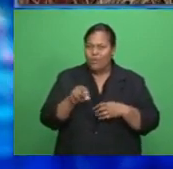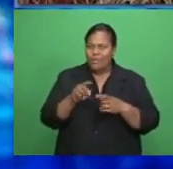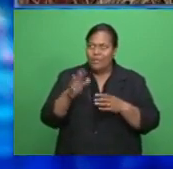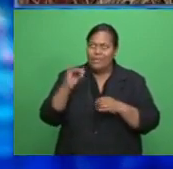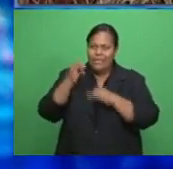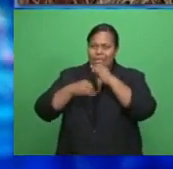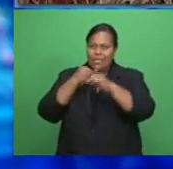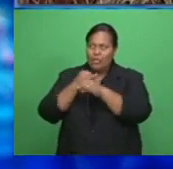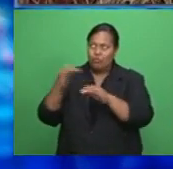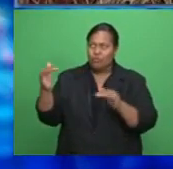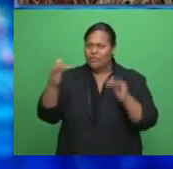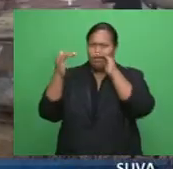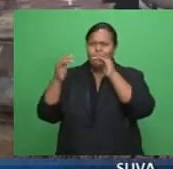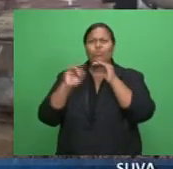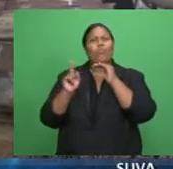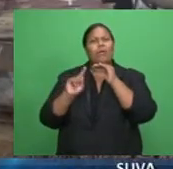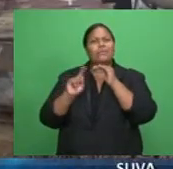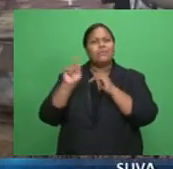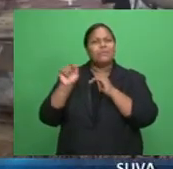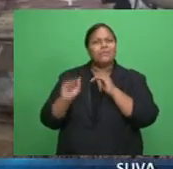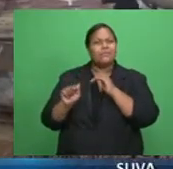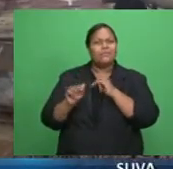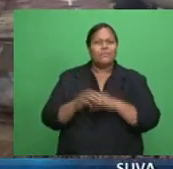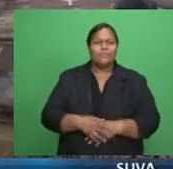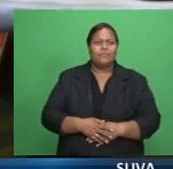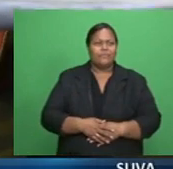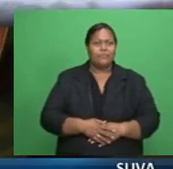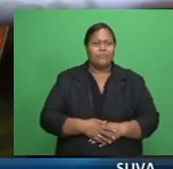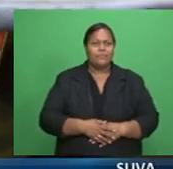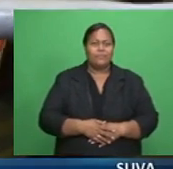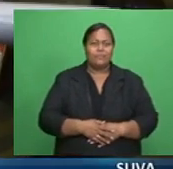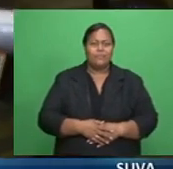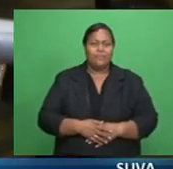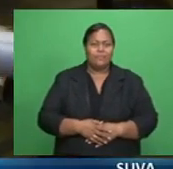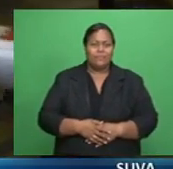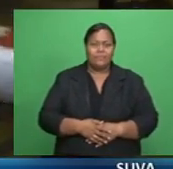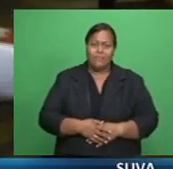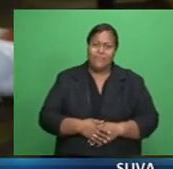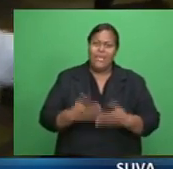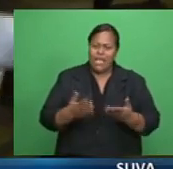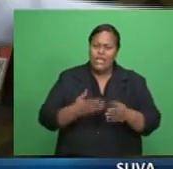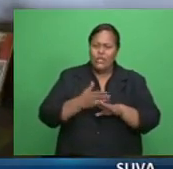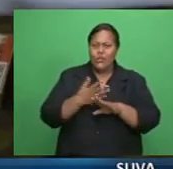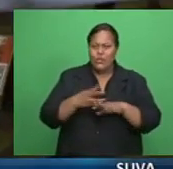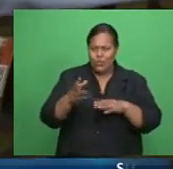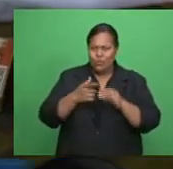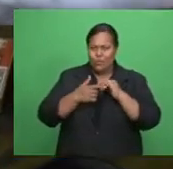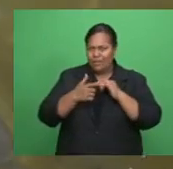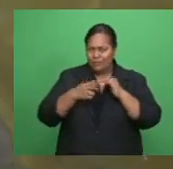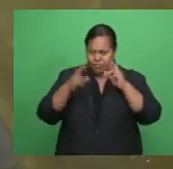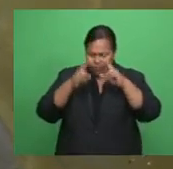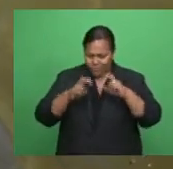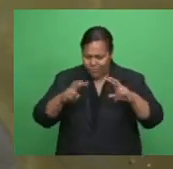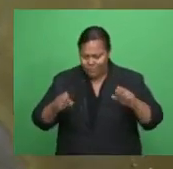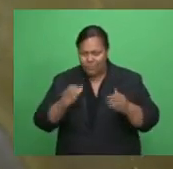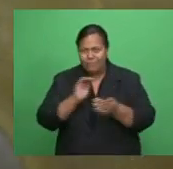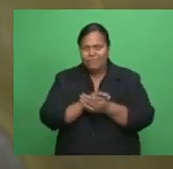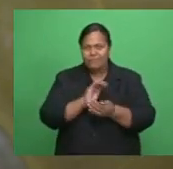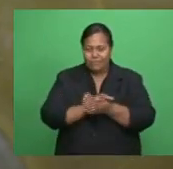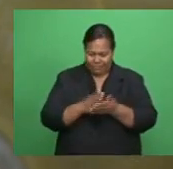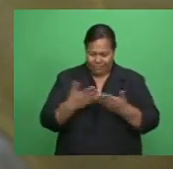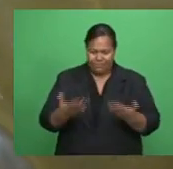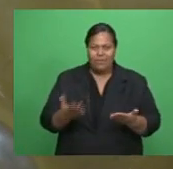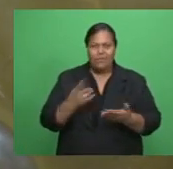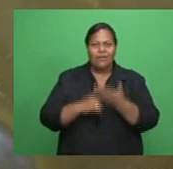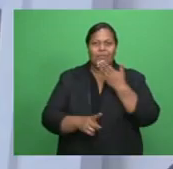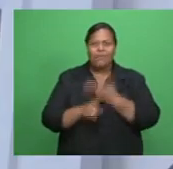standards are. Navi Tuivuniwai says a new level of research on kava will be introduced with the increasing number of people going back